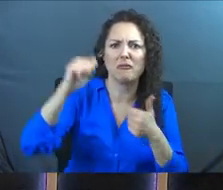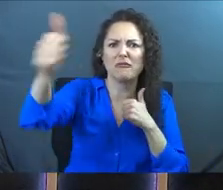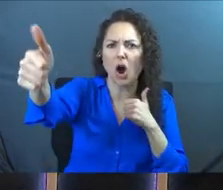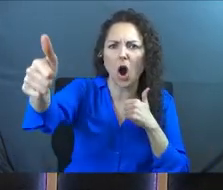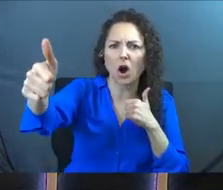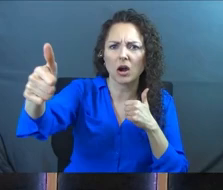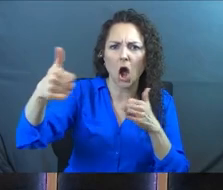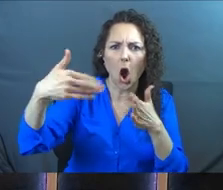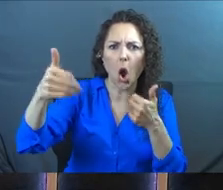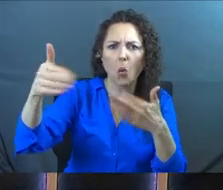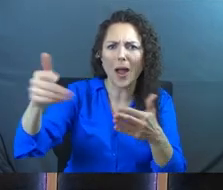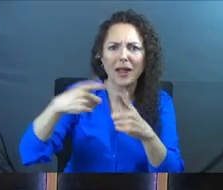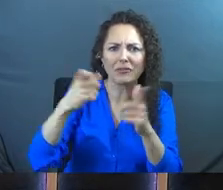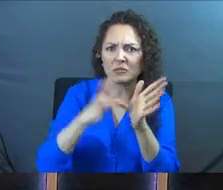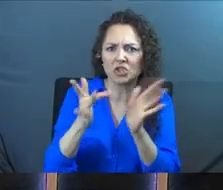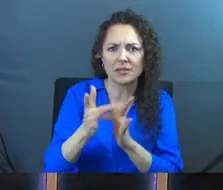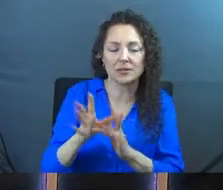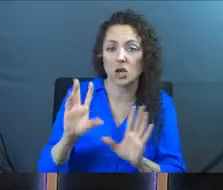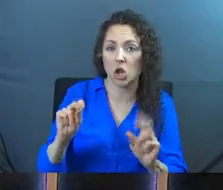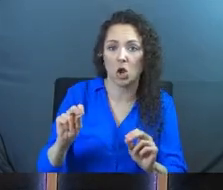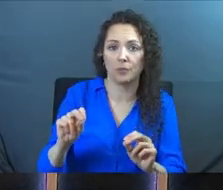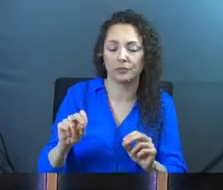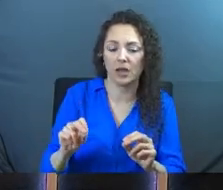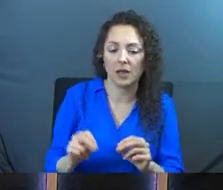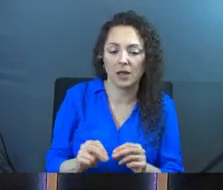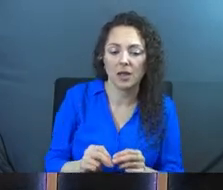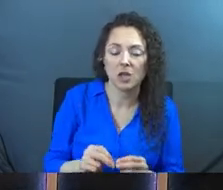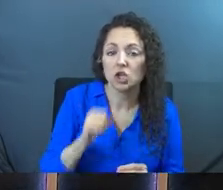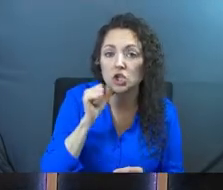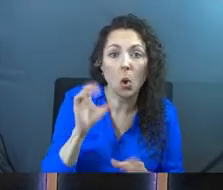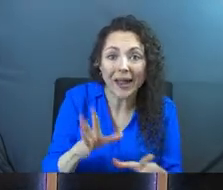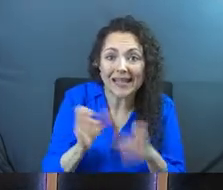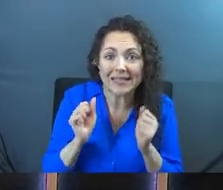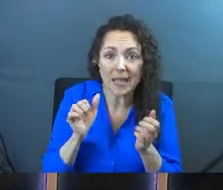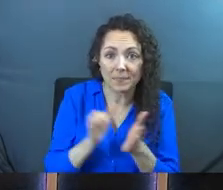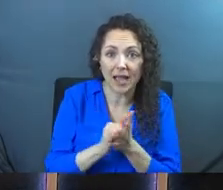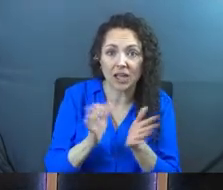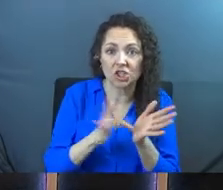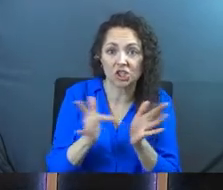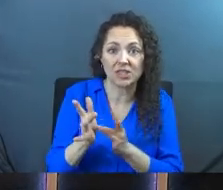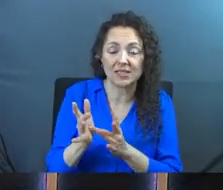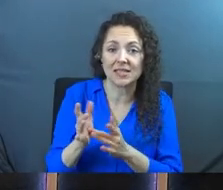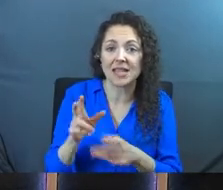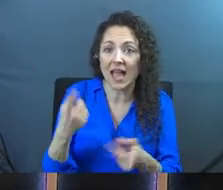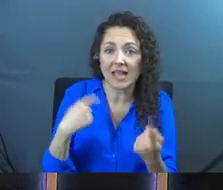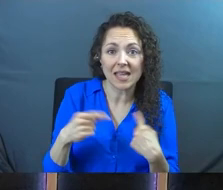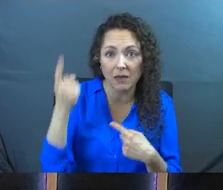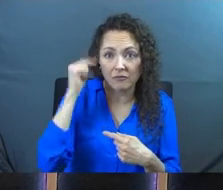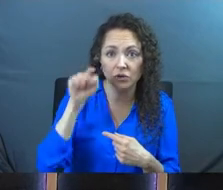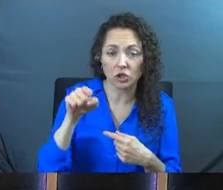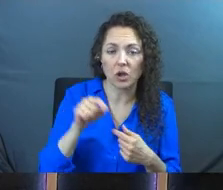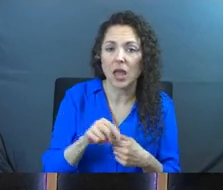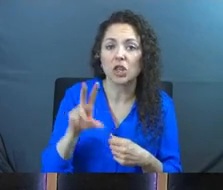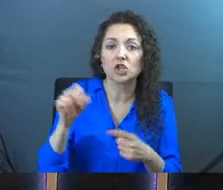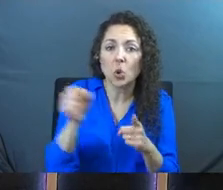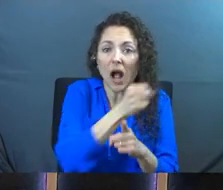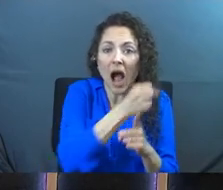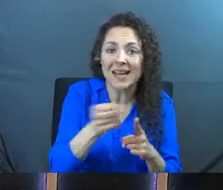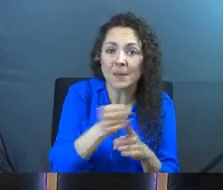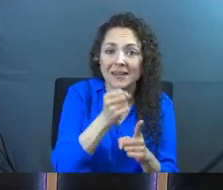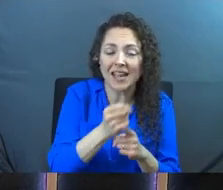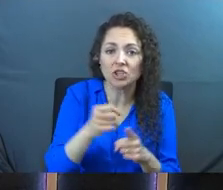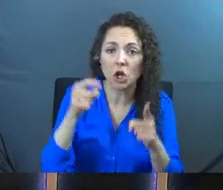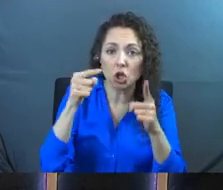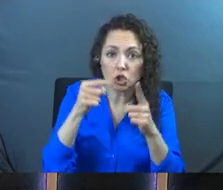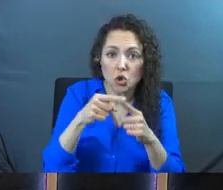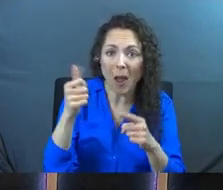still sinners. And if you accept that, there is this. There's Romans chapter 8, verse 1. So now there is no condemnation for those